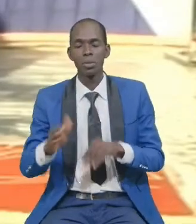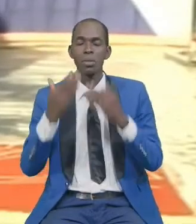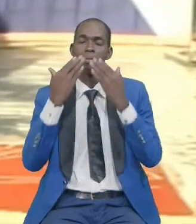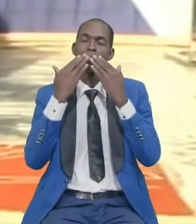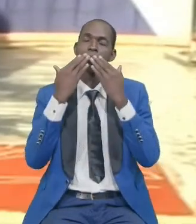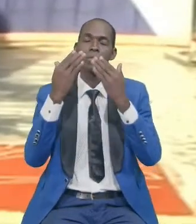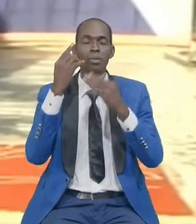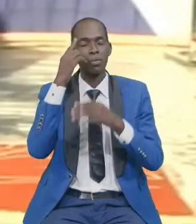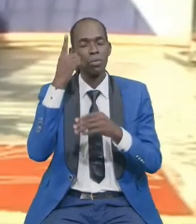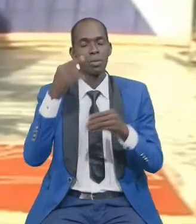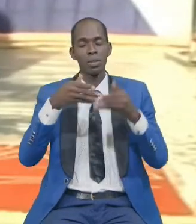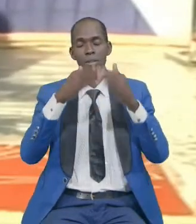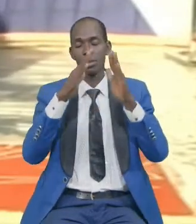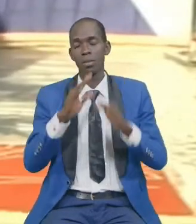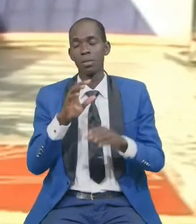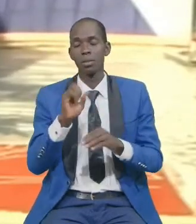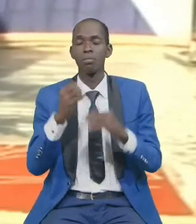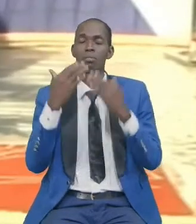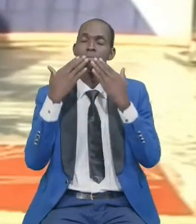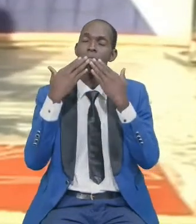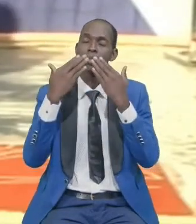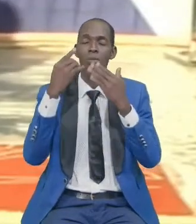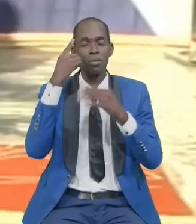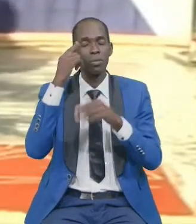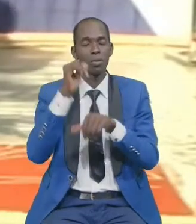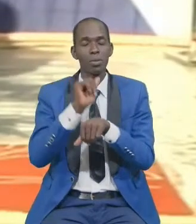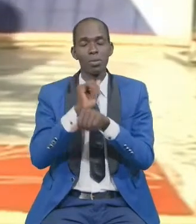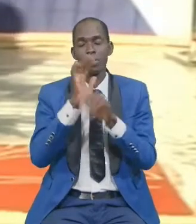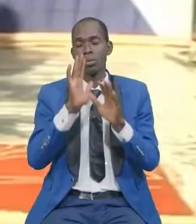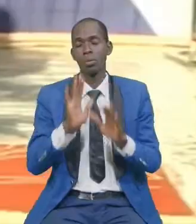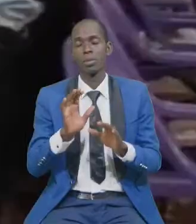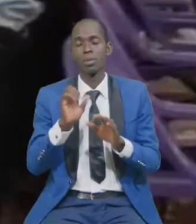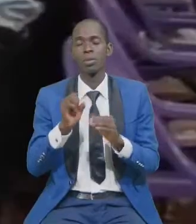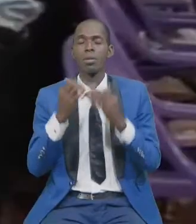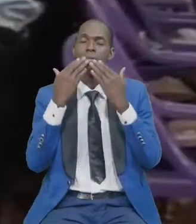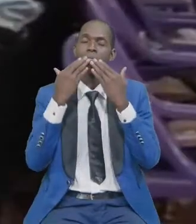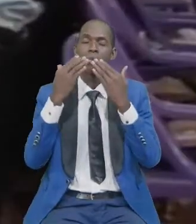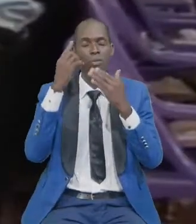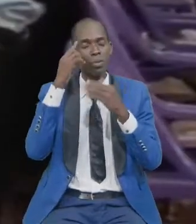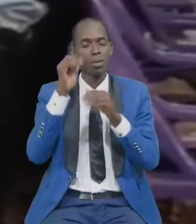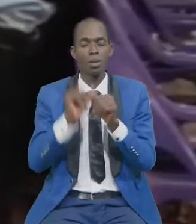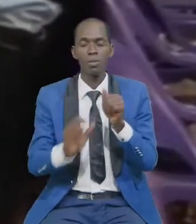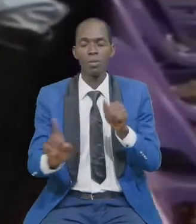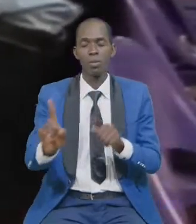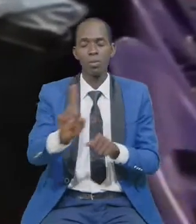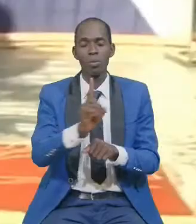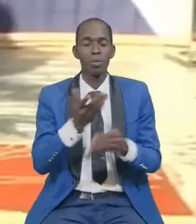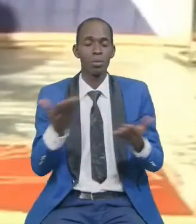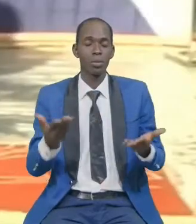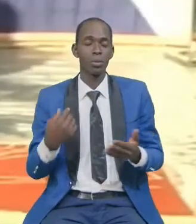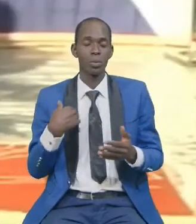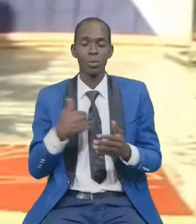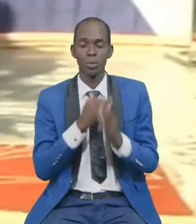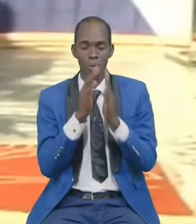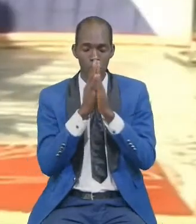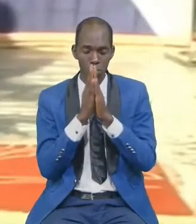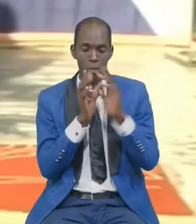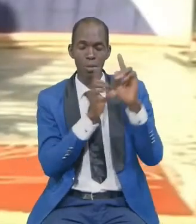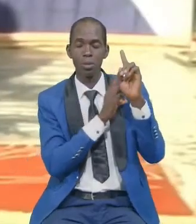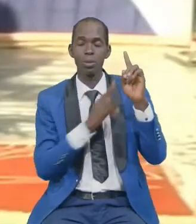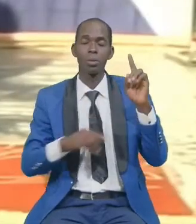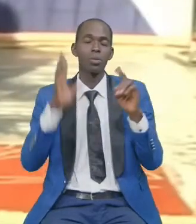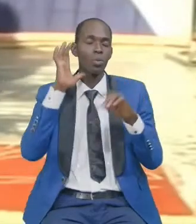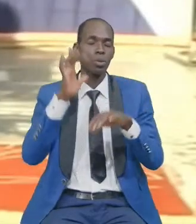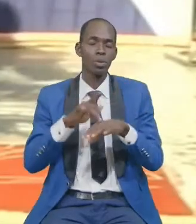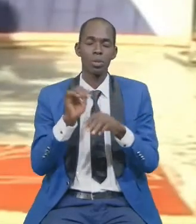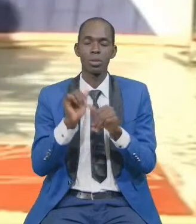leaders. Thank you for the workers. Thank you for everybody here. We pray, Lord, you touch every